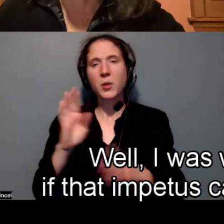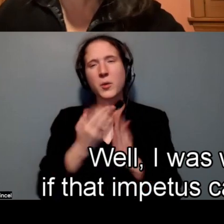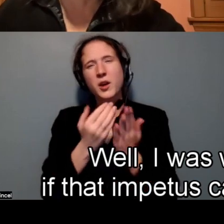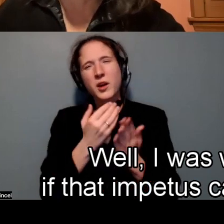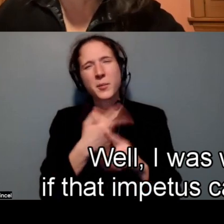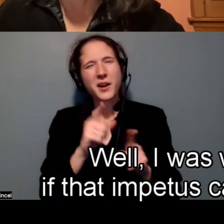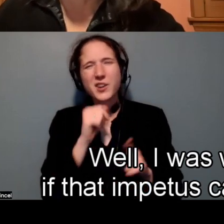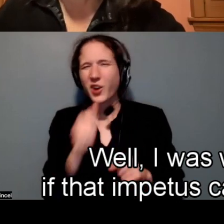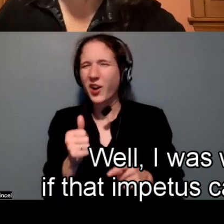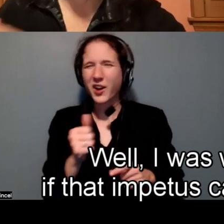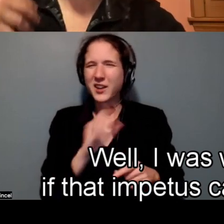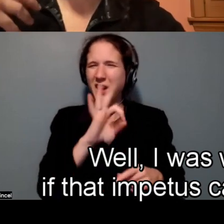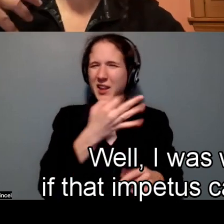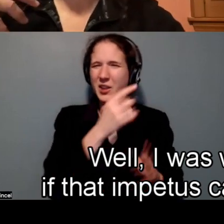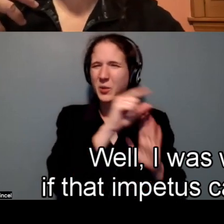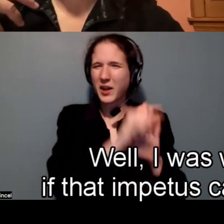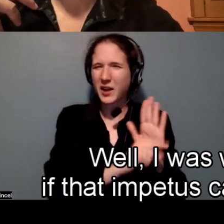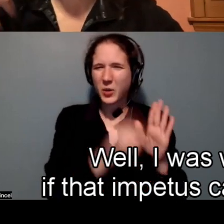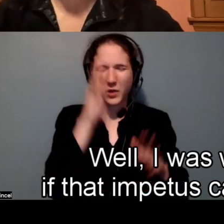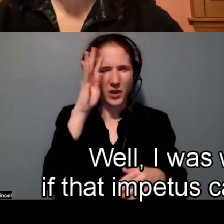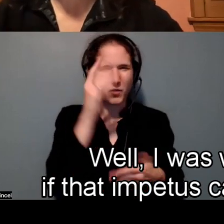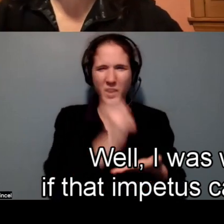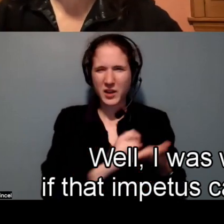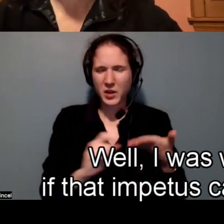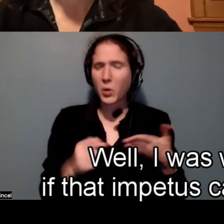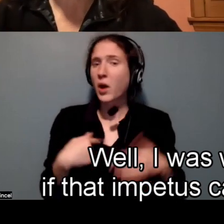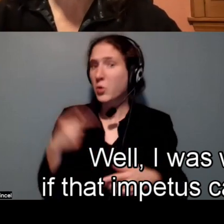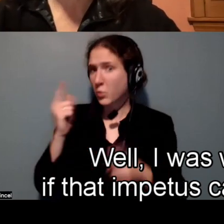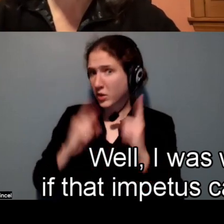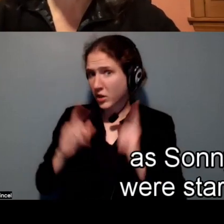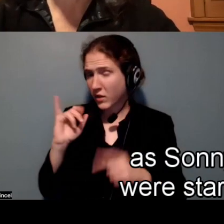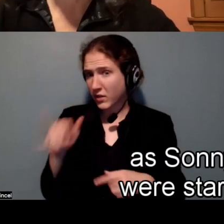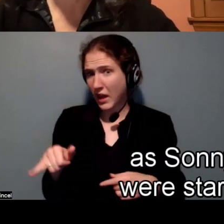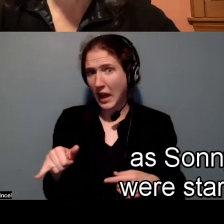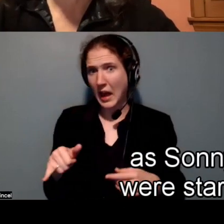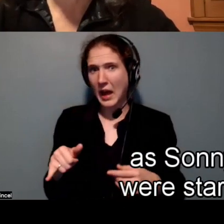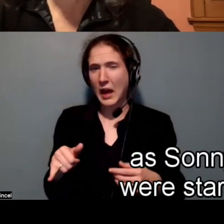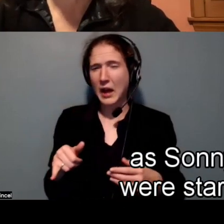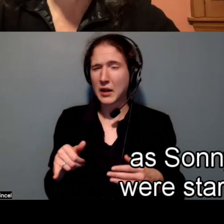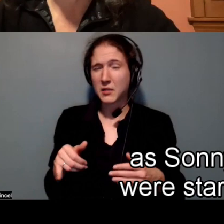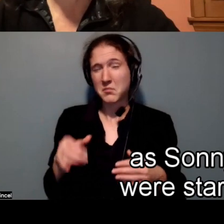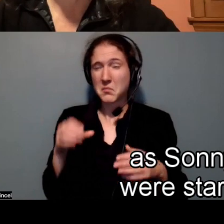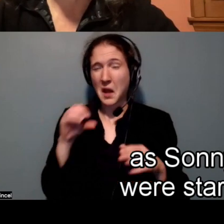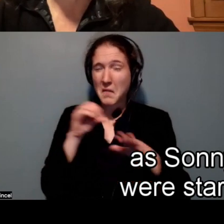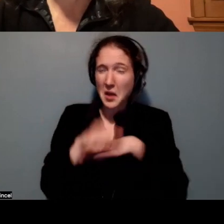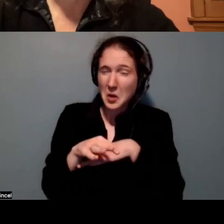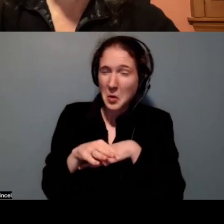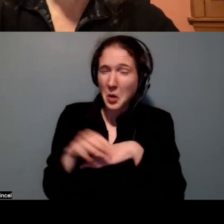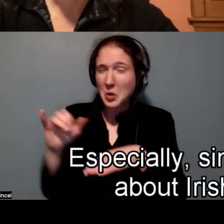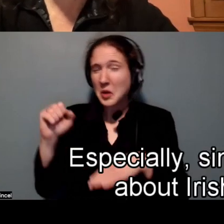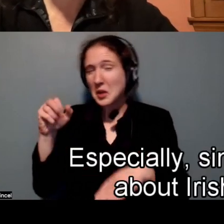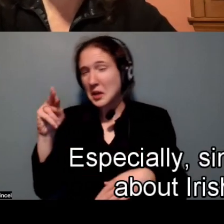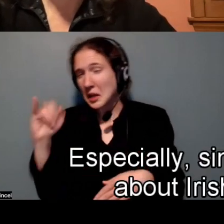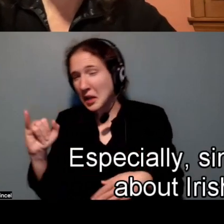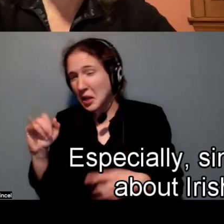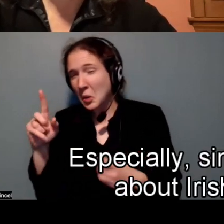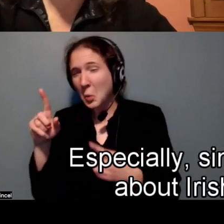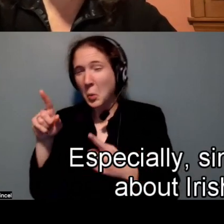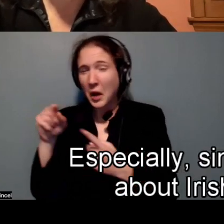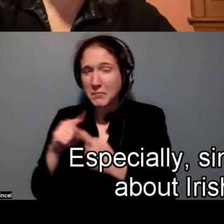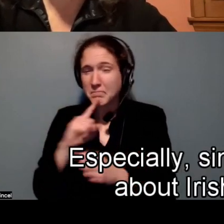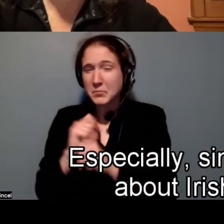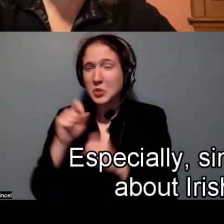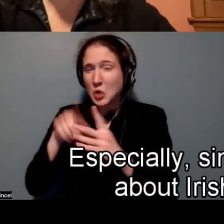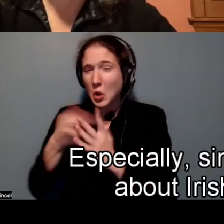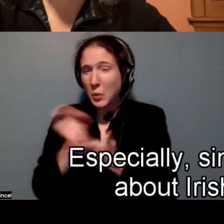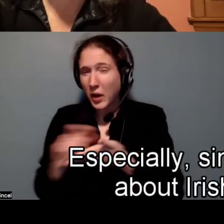I was wondering if that impetus came forward as well as Sonny when you were starting to write, especially since you were talking